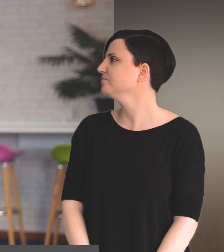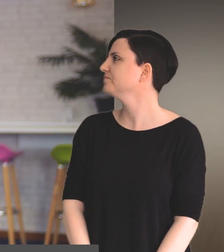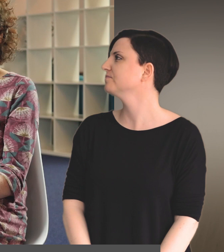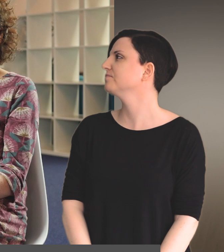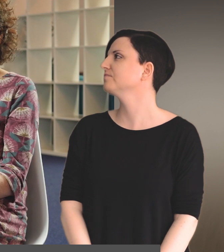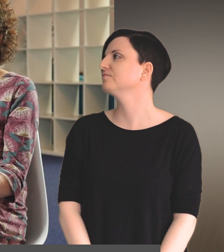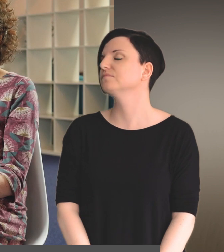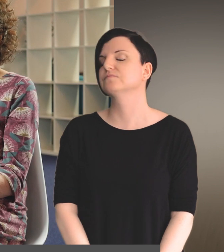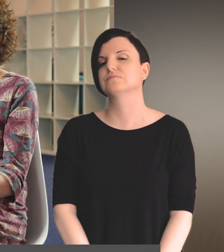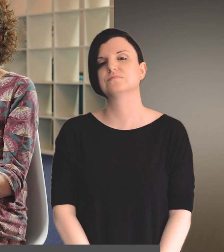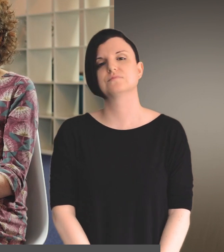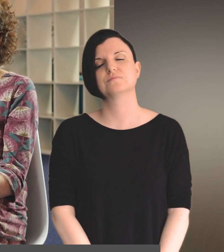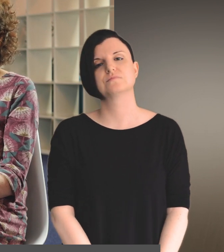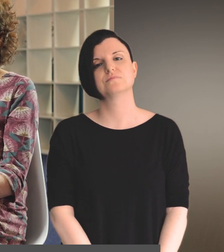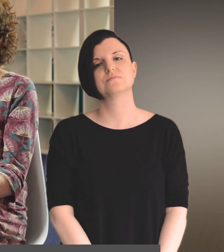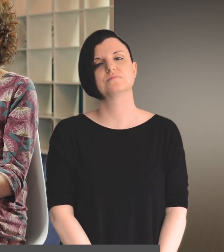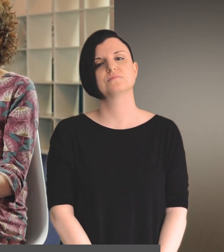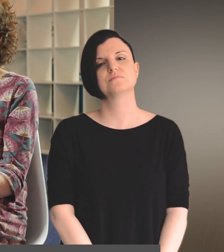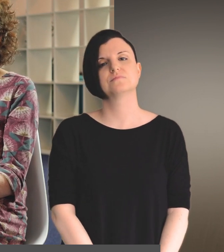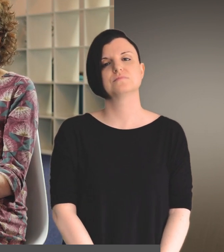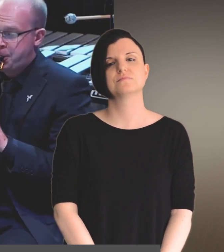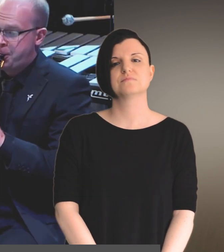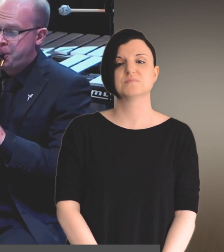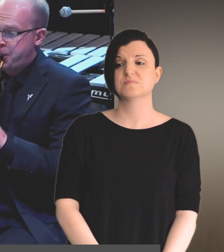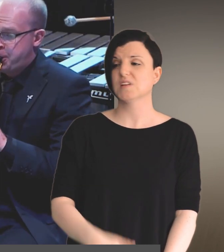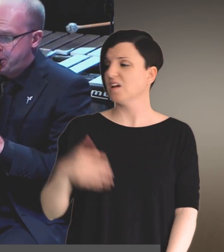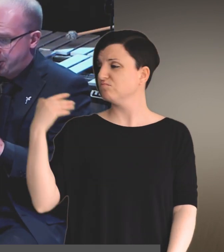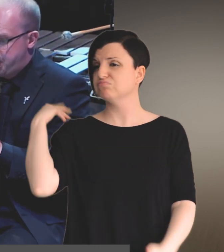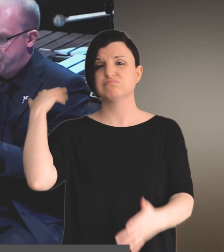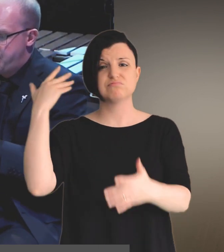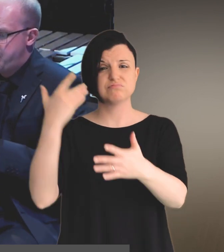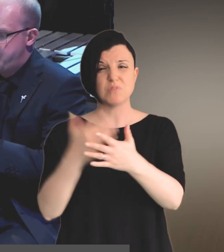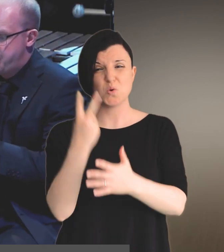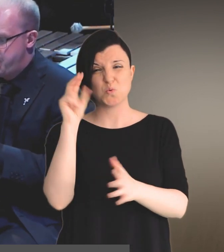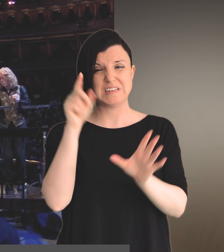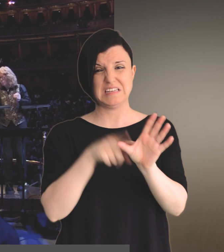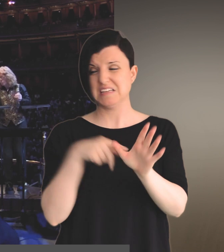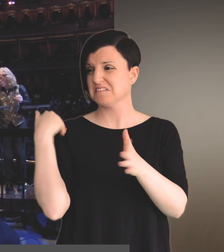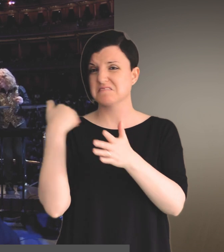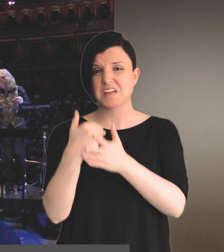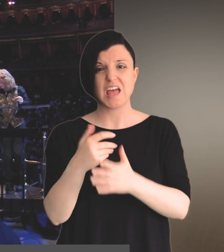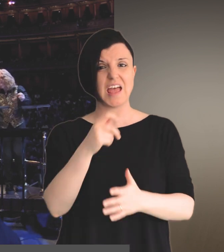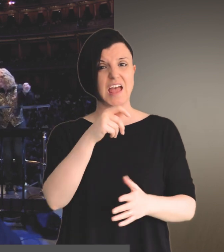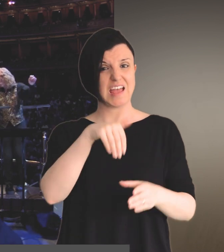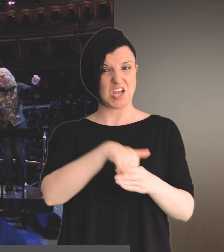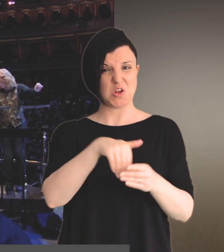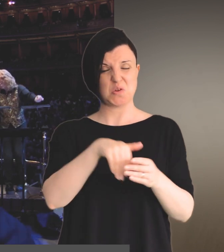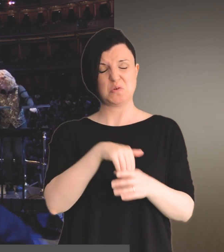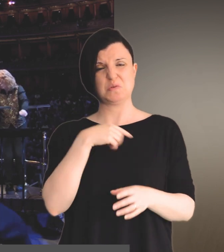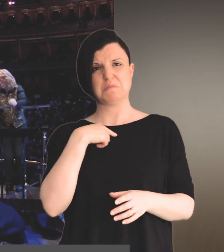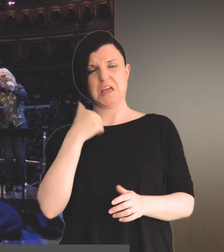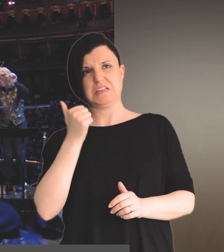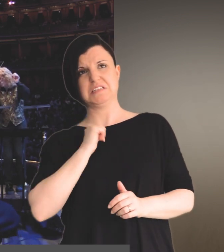ourselves. It has made me think about all the assumptions that I've had about working in inclusion